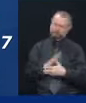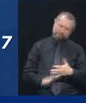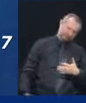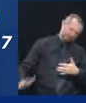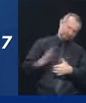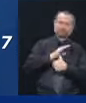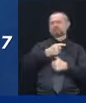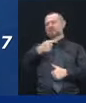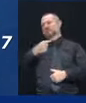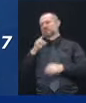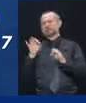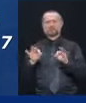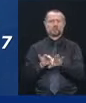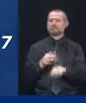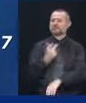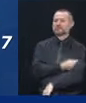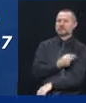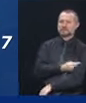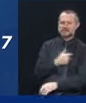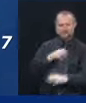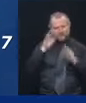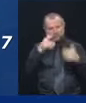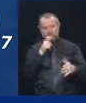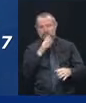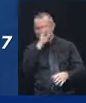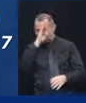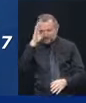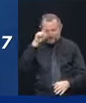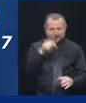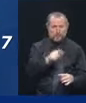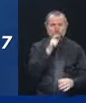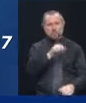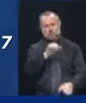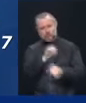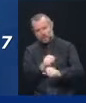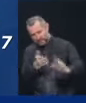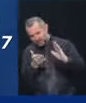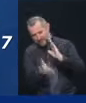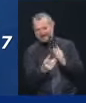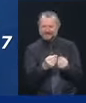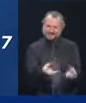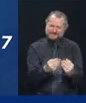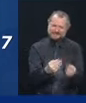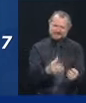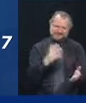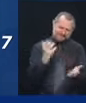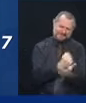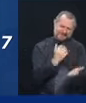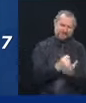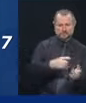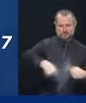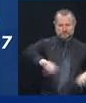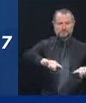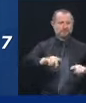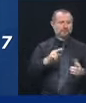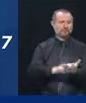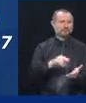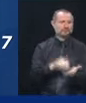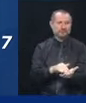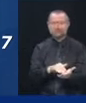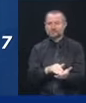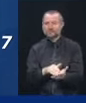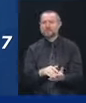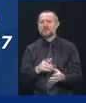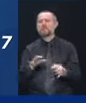focused on hospitals administering to those nurses and doctors. They're exposed most. They would be super spreaders if